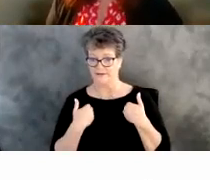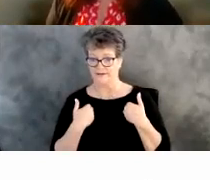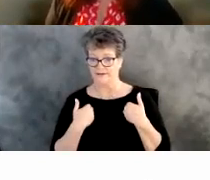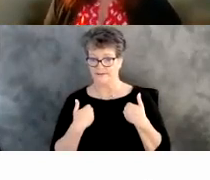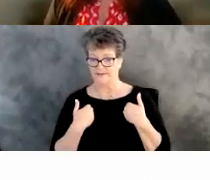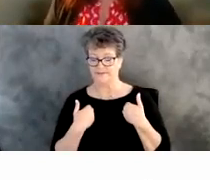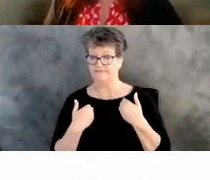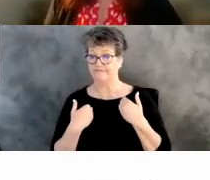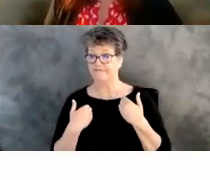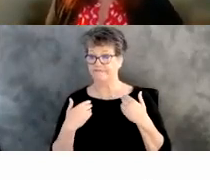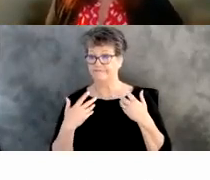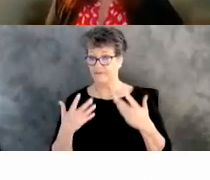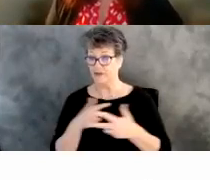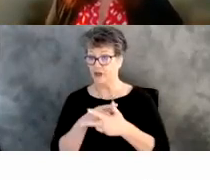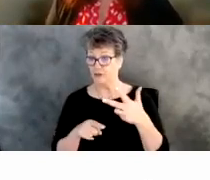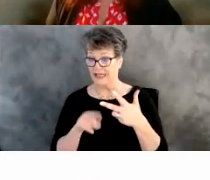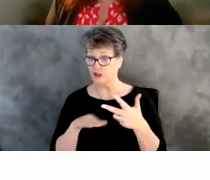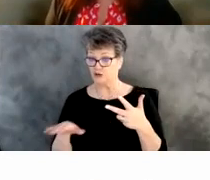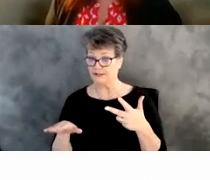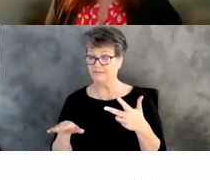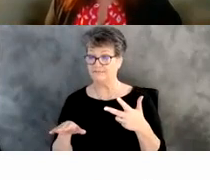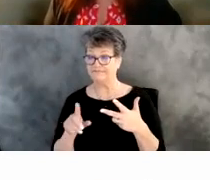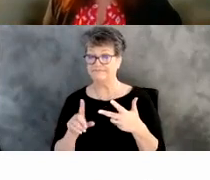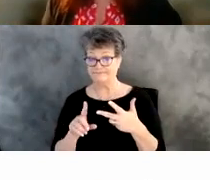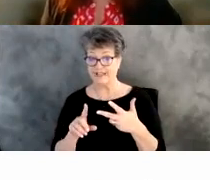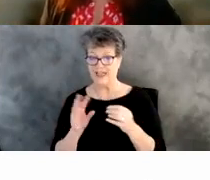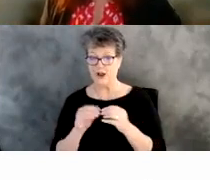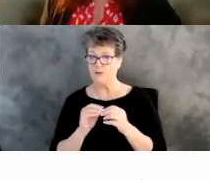a situation that is more just.